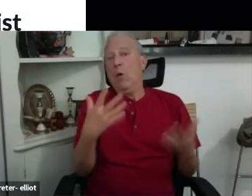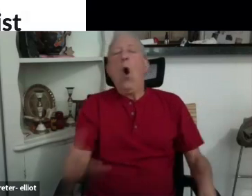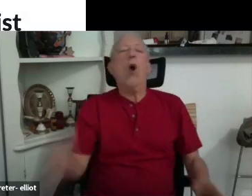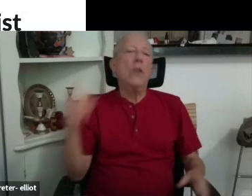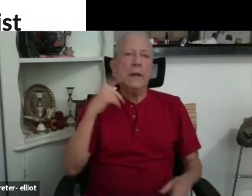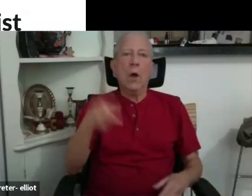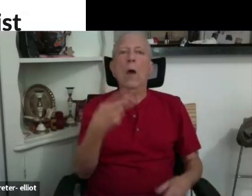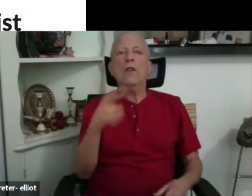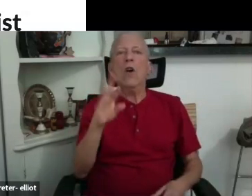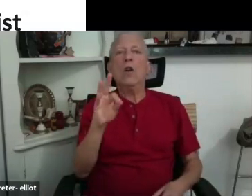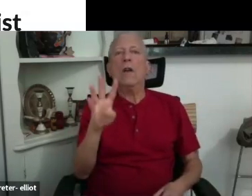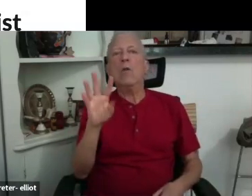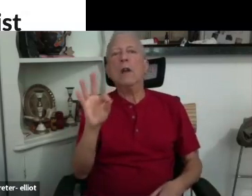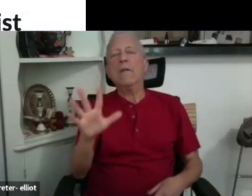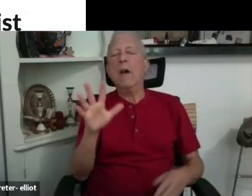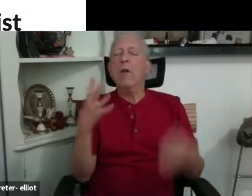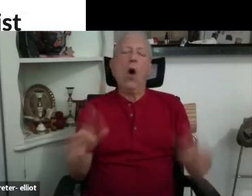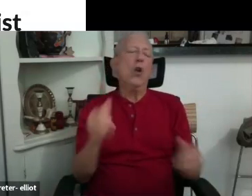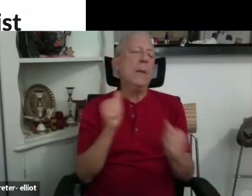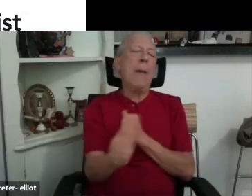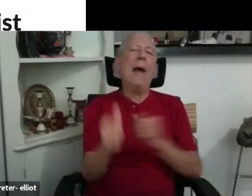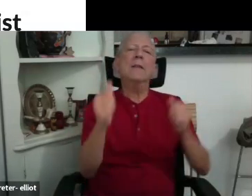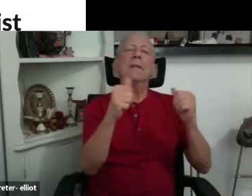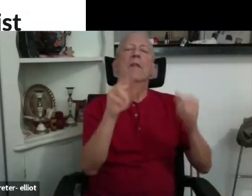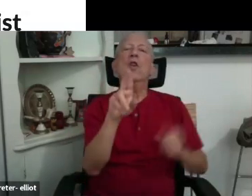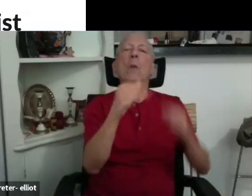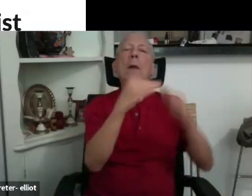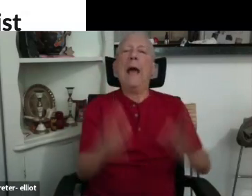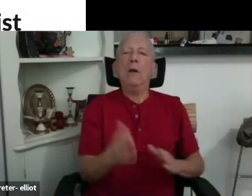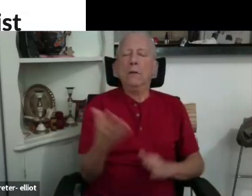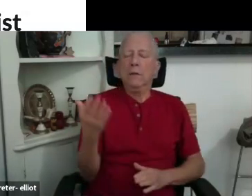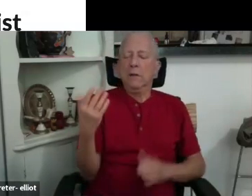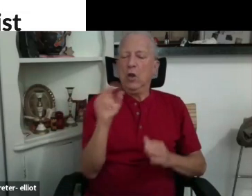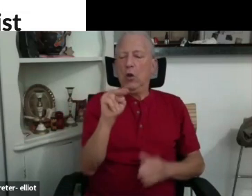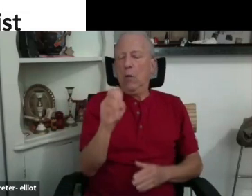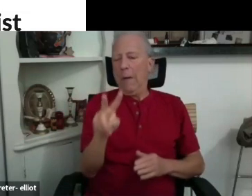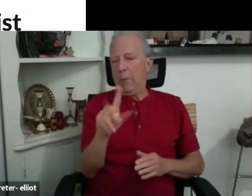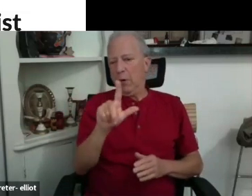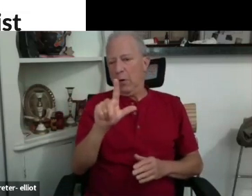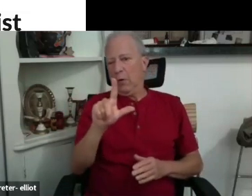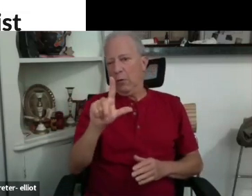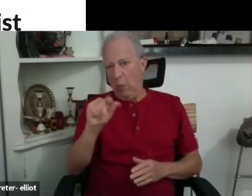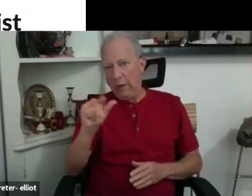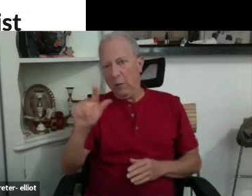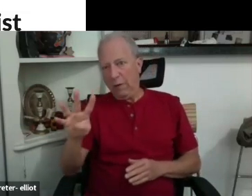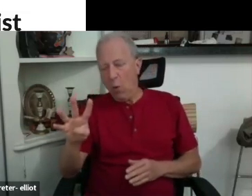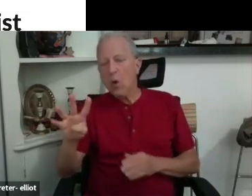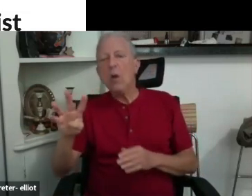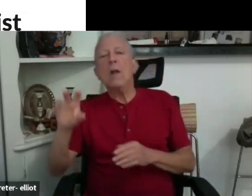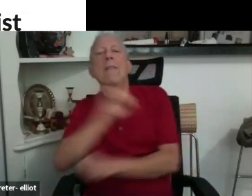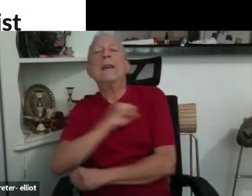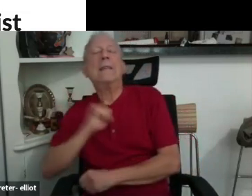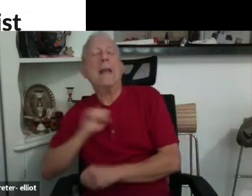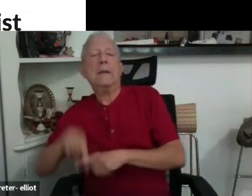the US House at the end of November 2024. It stalled in the Senate, but it may